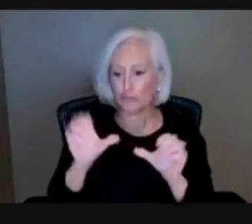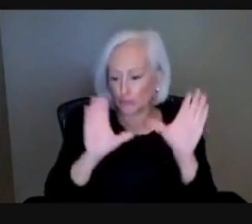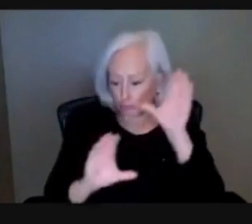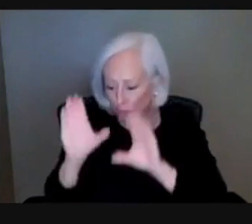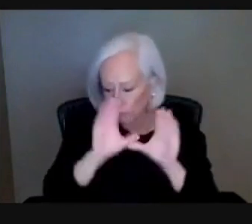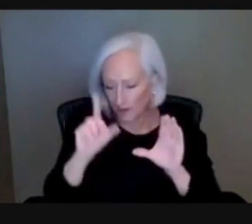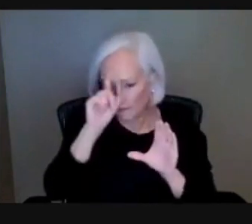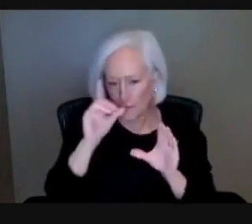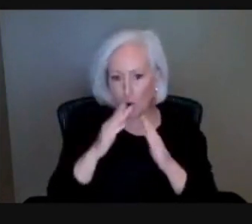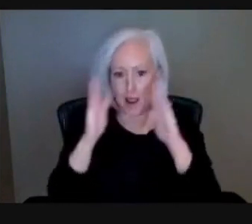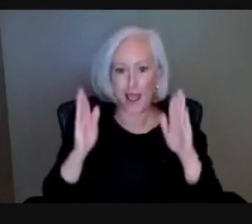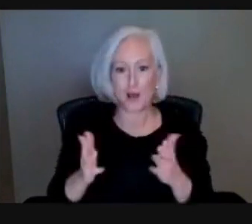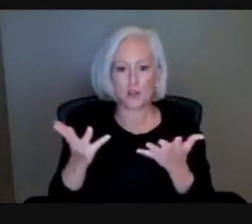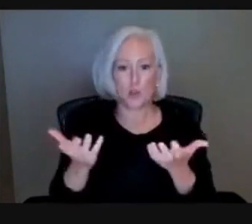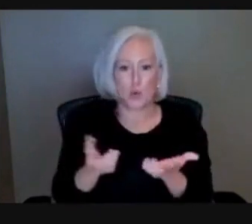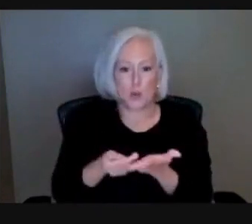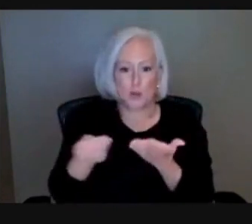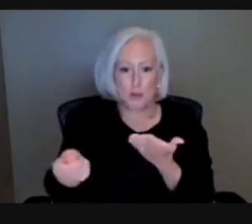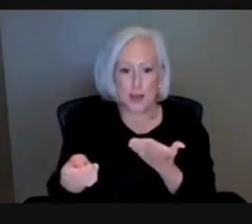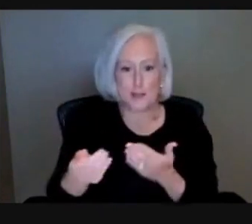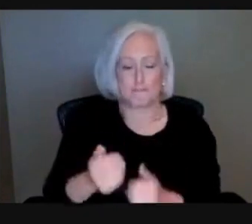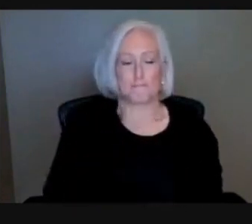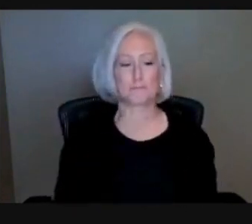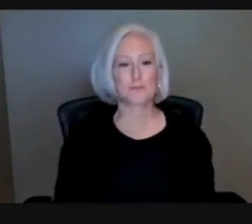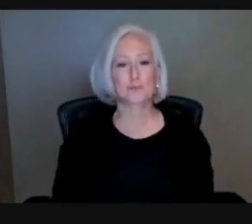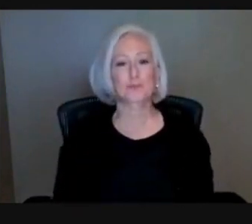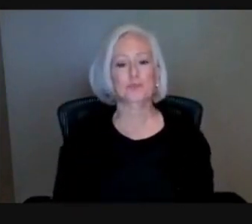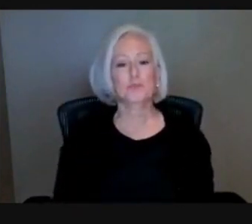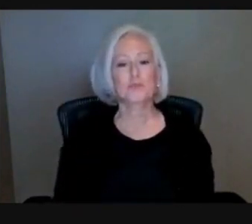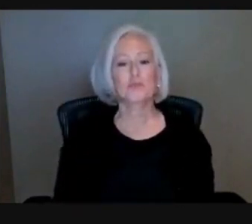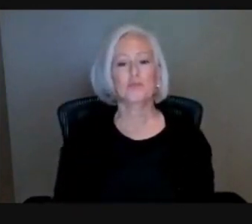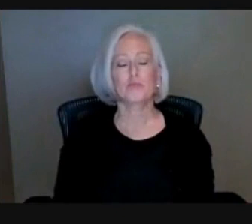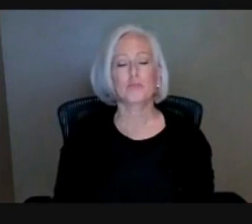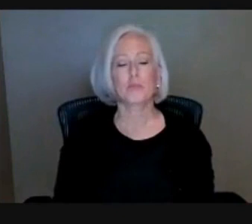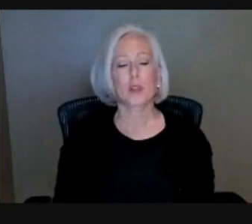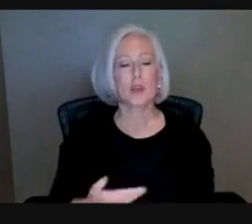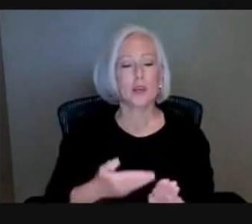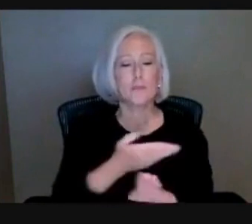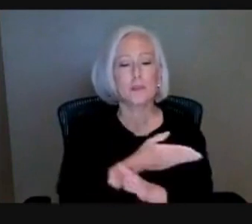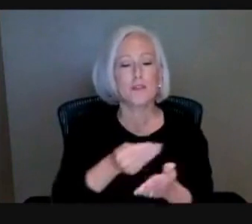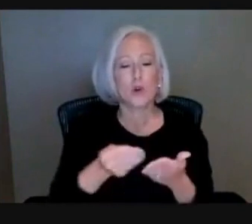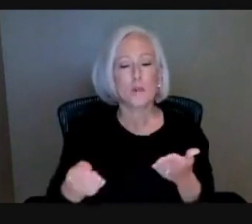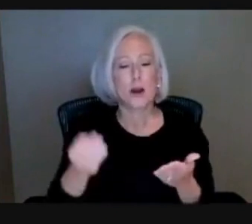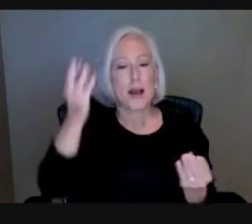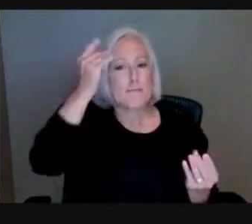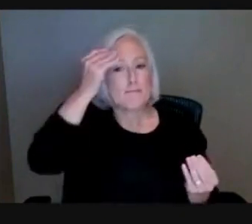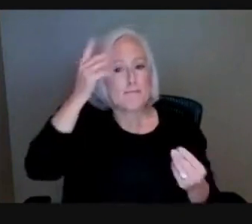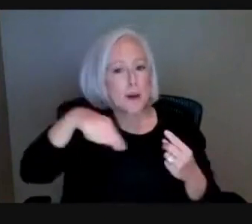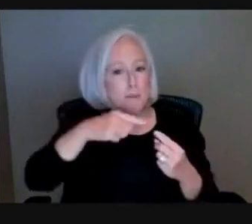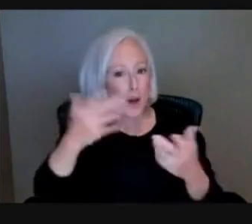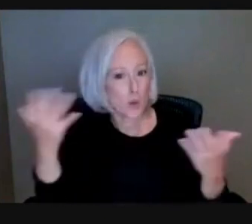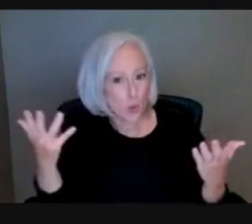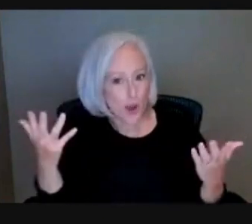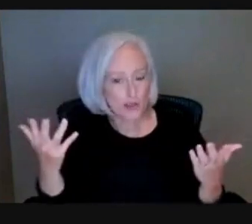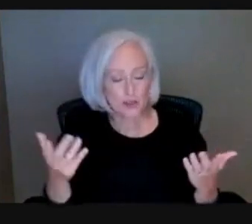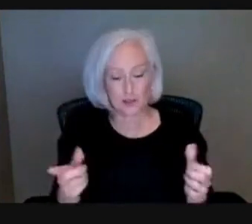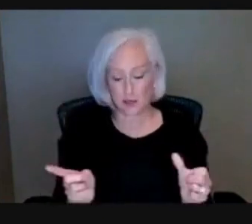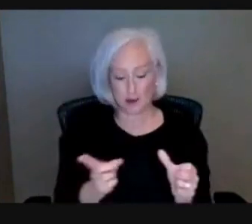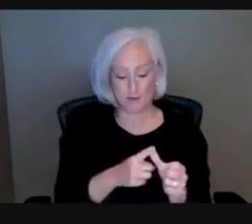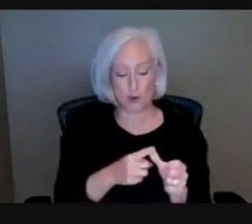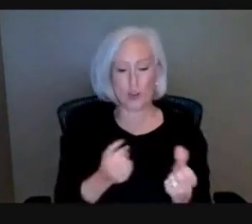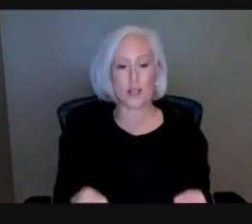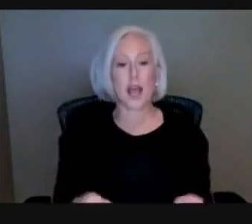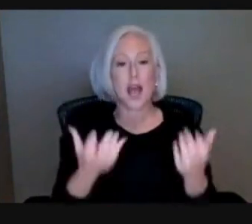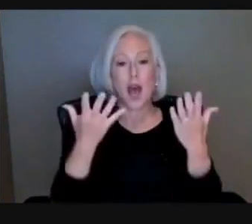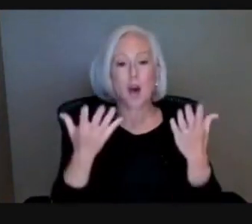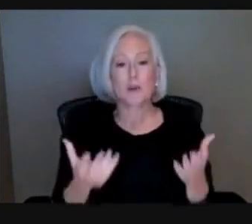Before you buy a house, there are definitely some things that you should consider. Number one, you should determine how much you can afford. The